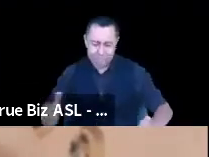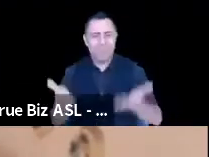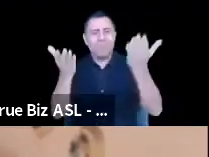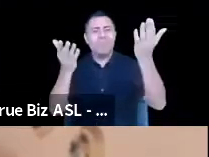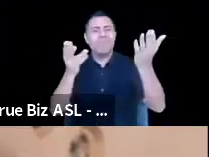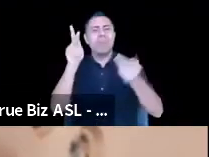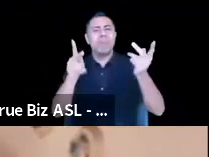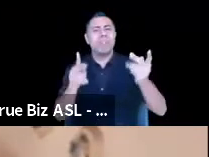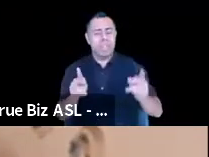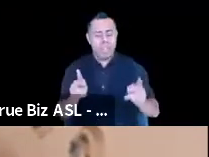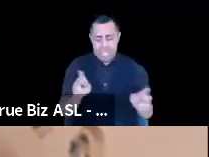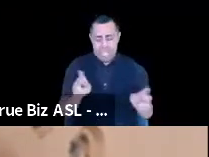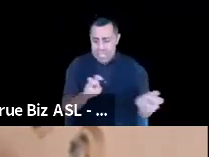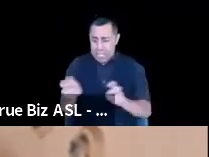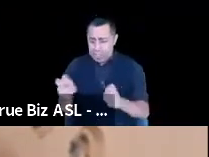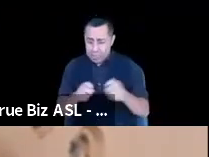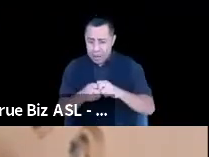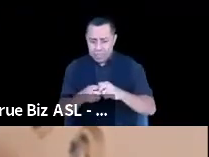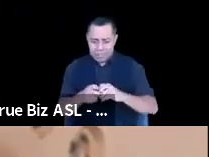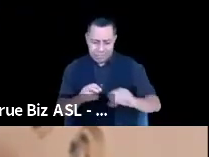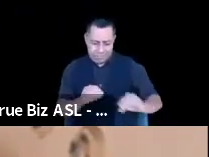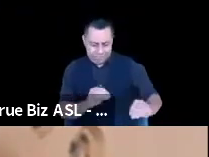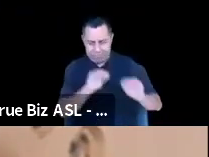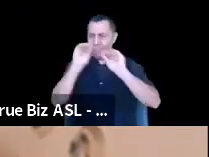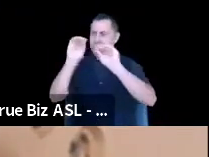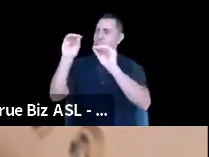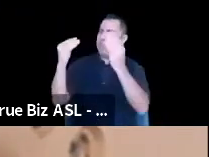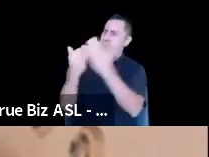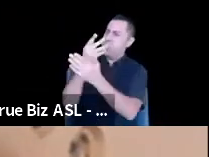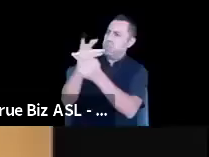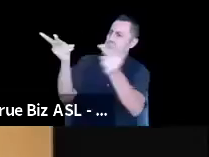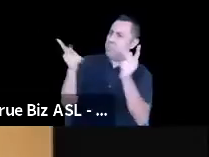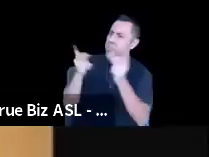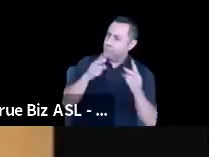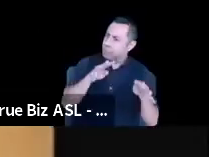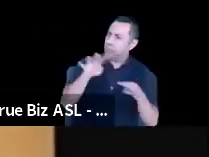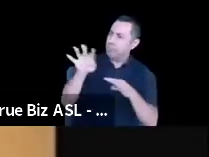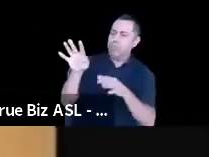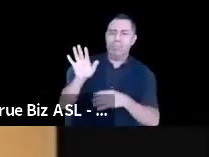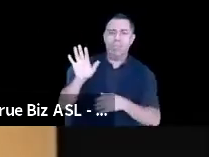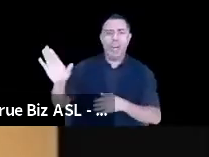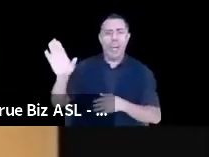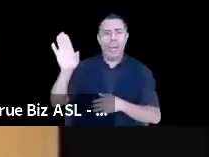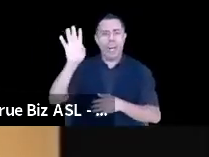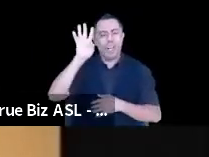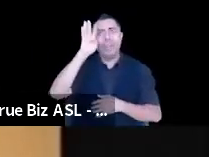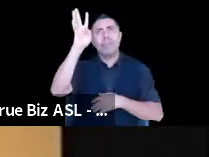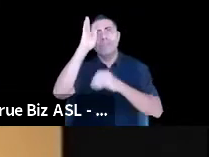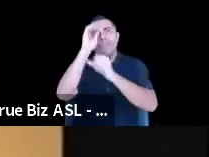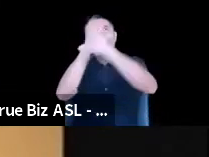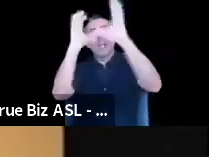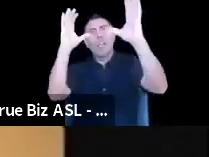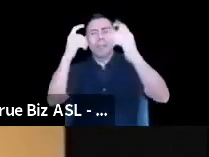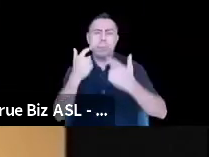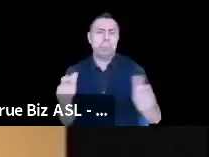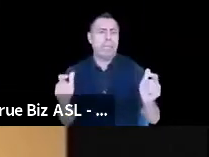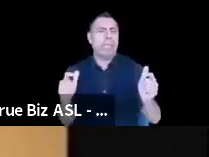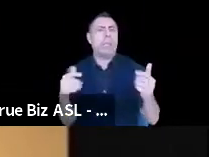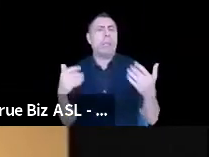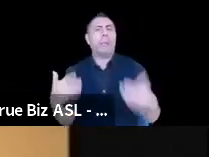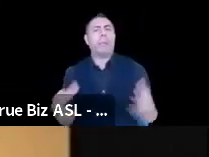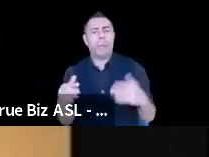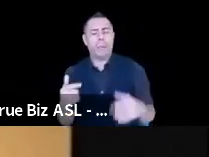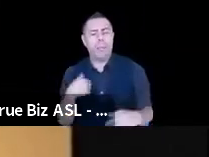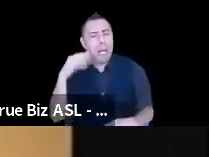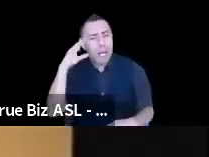place. And her imagination was so big. And I know that I'll be going back to those memories I have with her to continue to learn